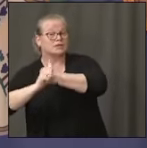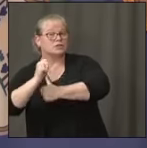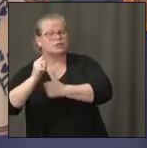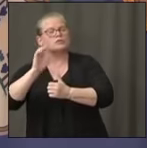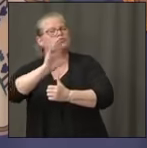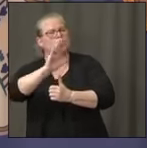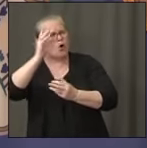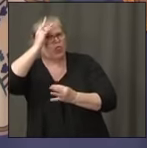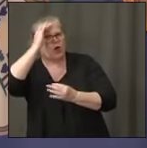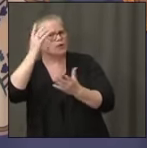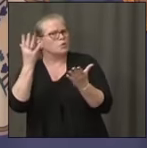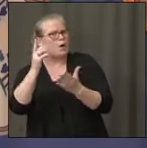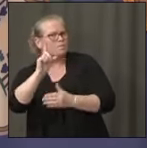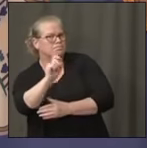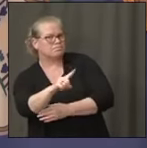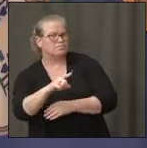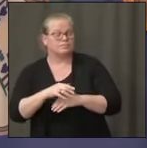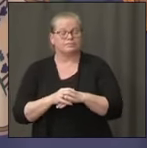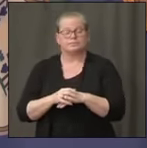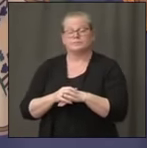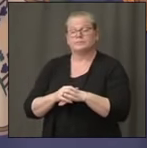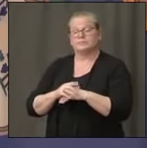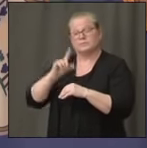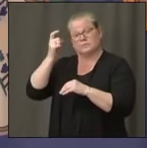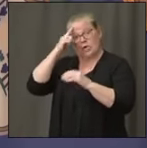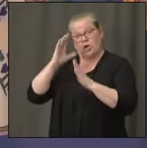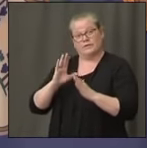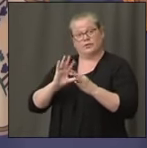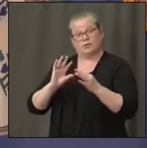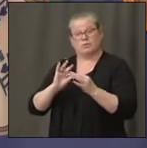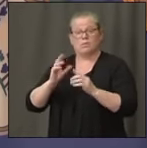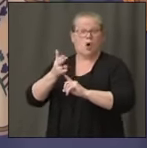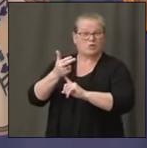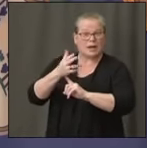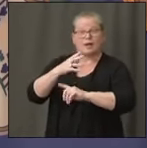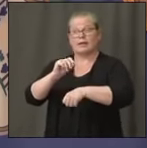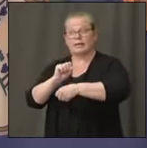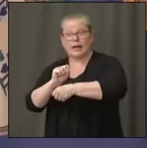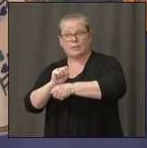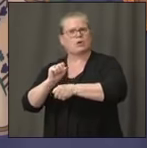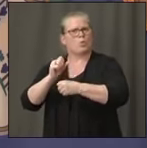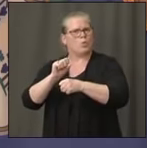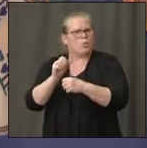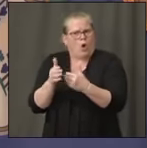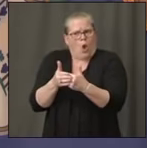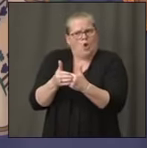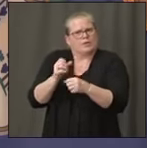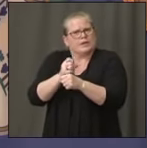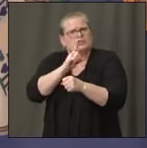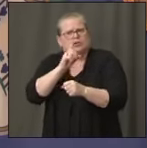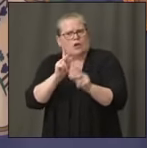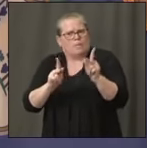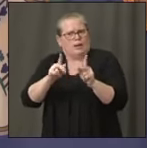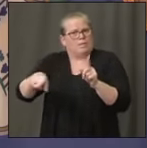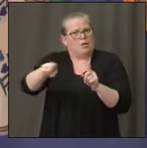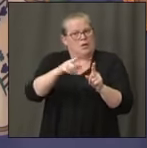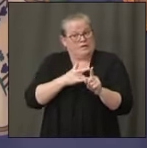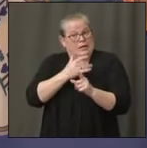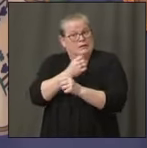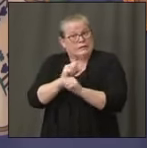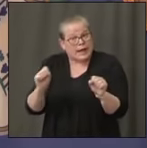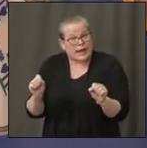work closely with the hotels as well as the labor to make sure that, A, workers felt safe going back to the hotels. We